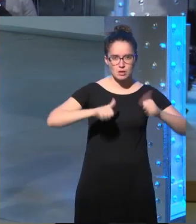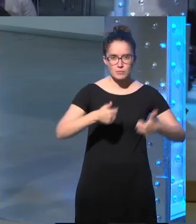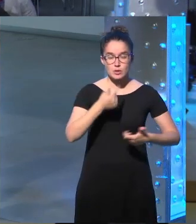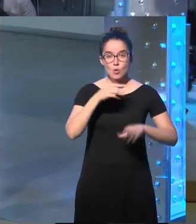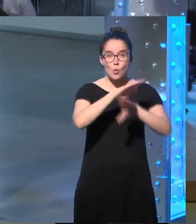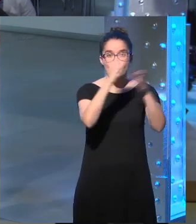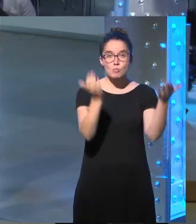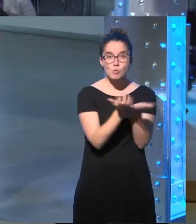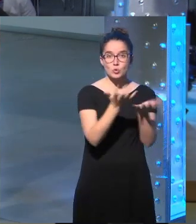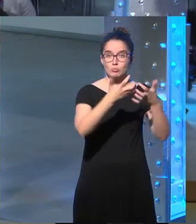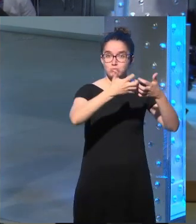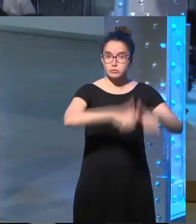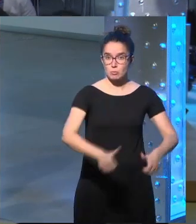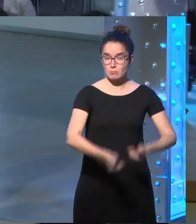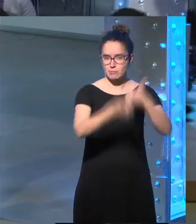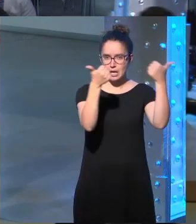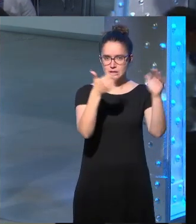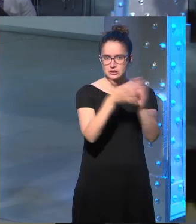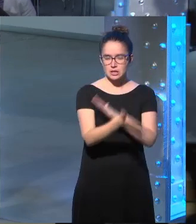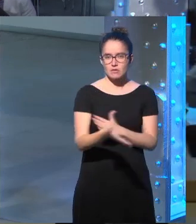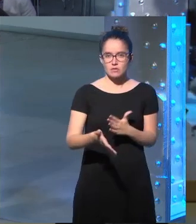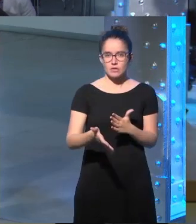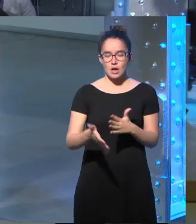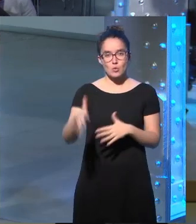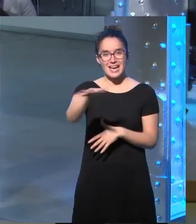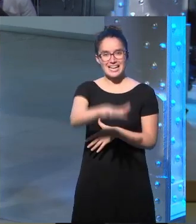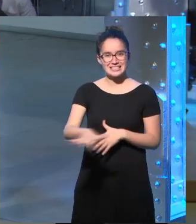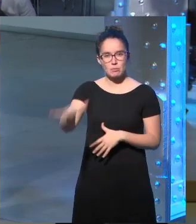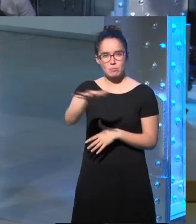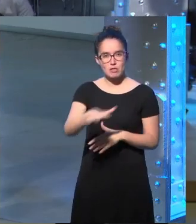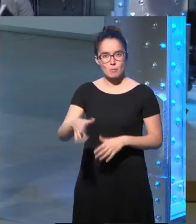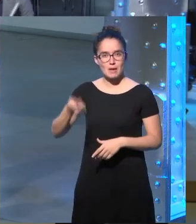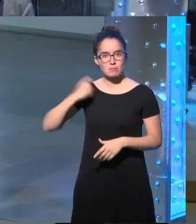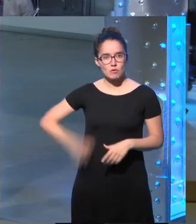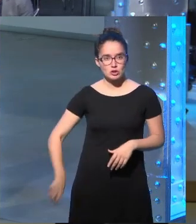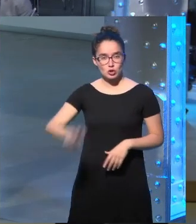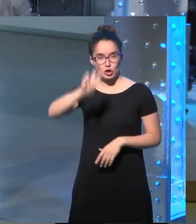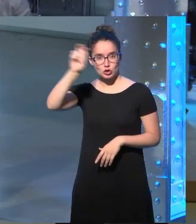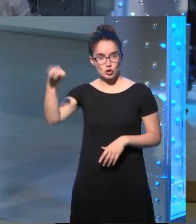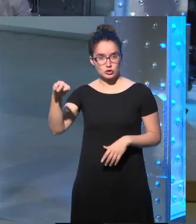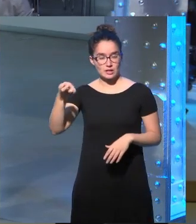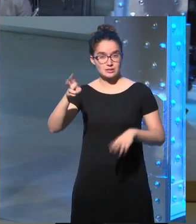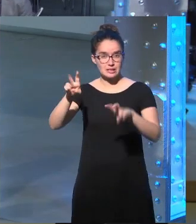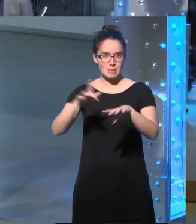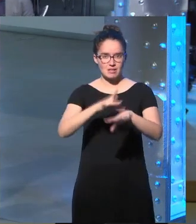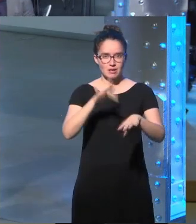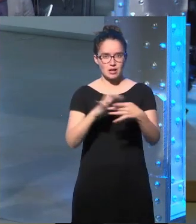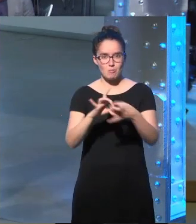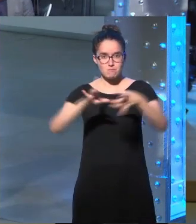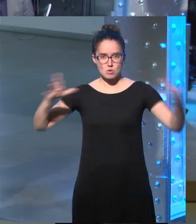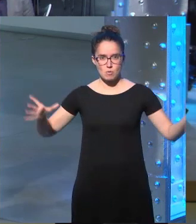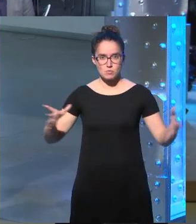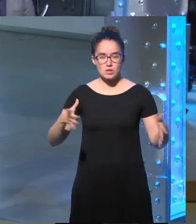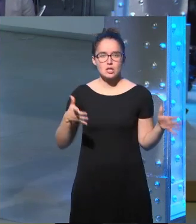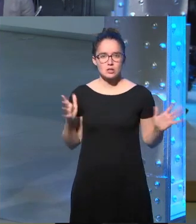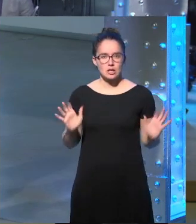of course, but I would like to go back to the beginnings. To an automated world leaves some room for other professions